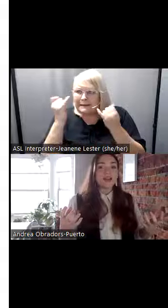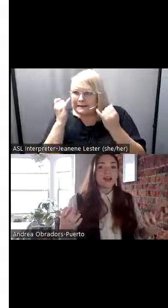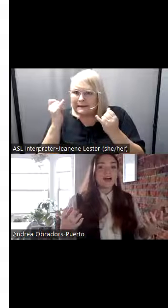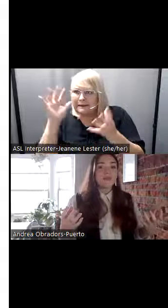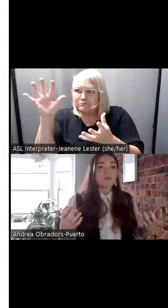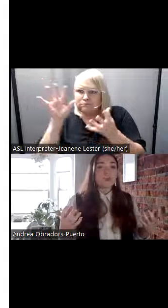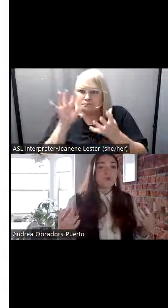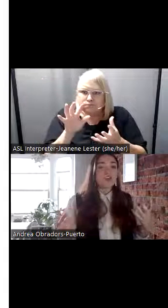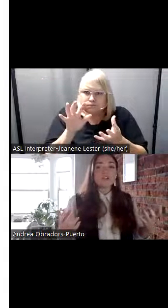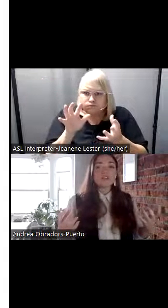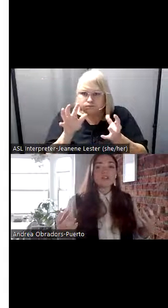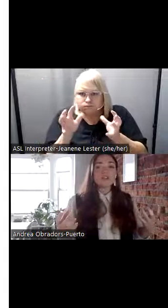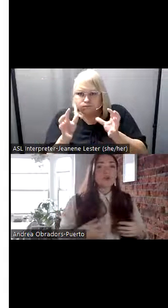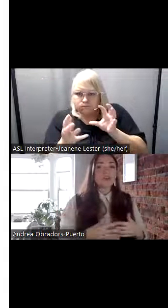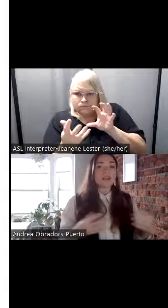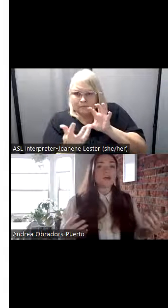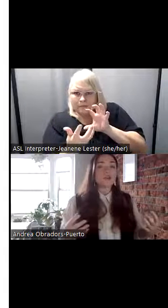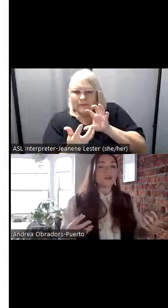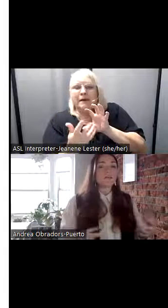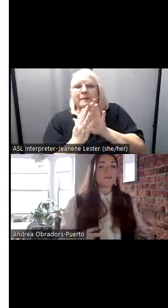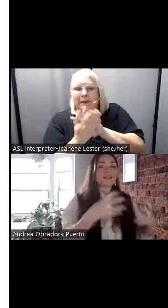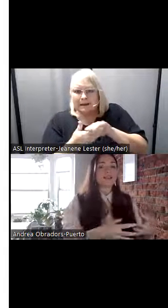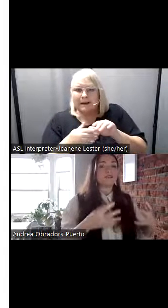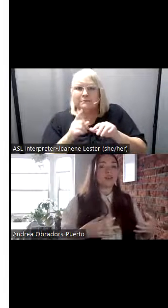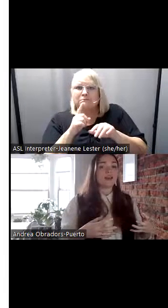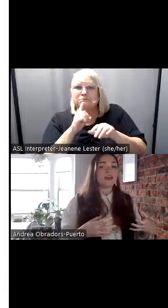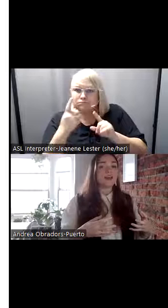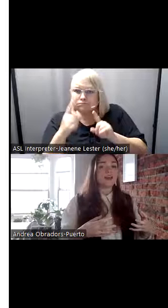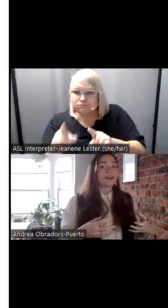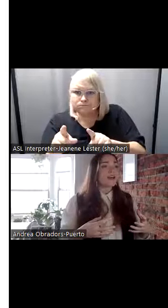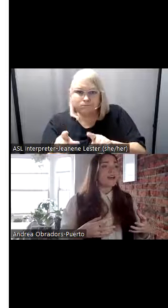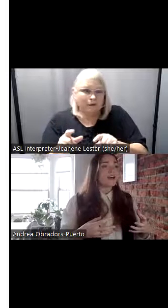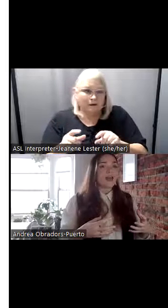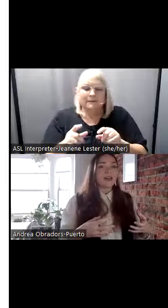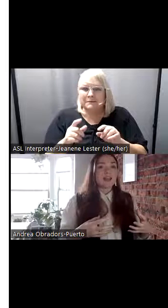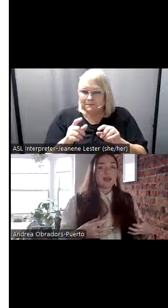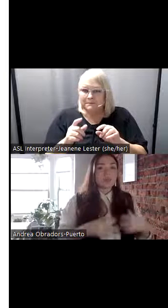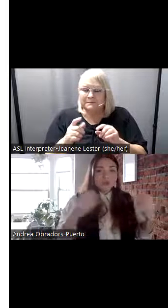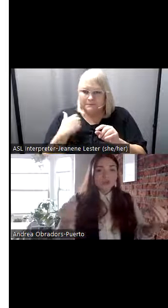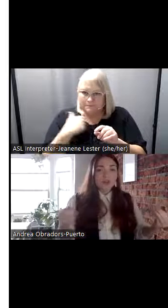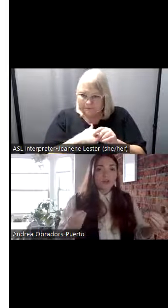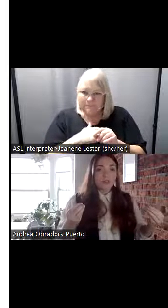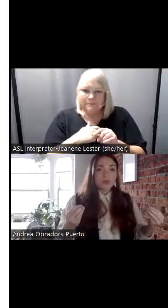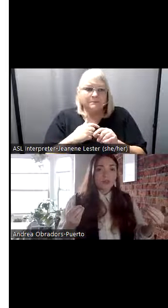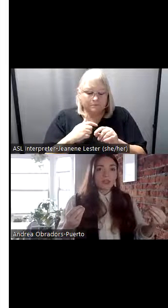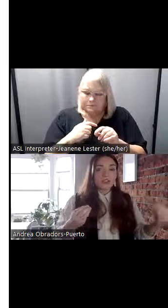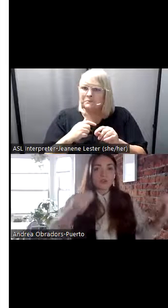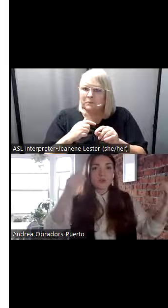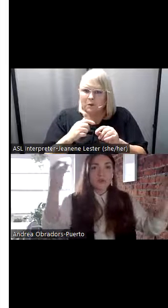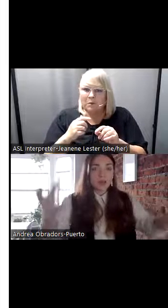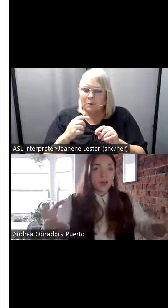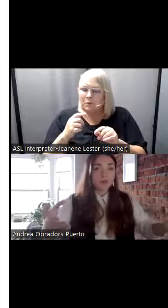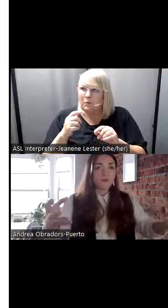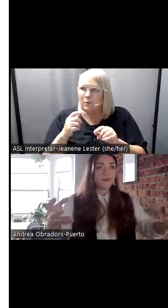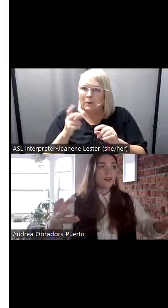reality. And we used to deal with chaos, so we make sense of it and put together something